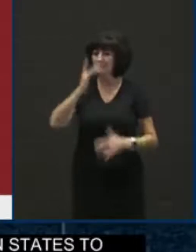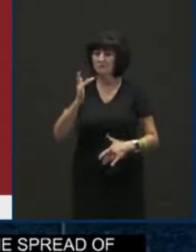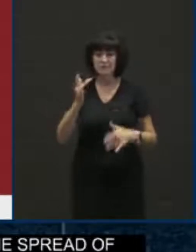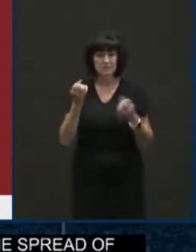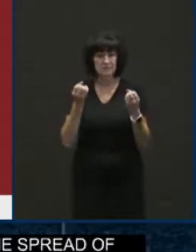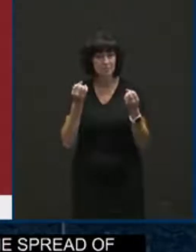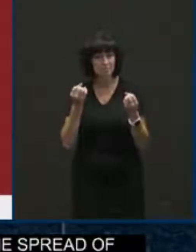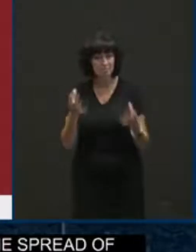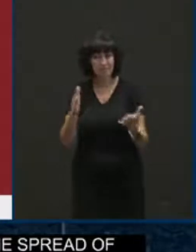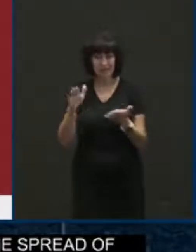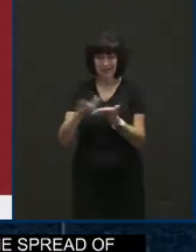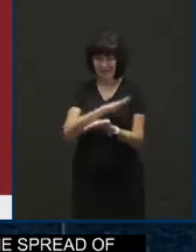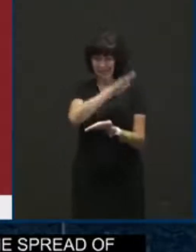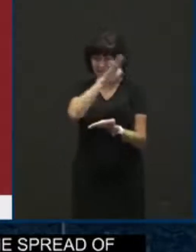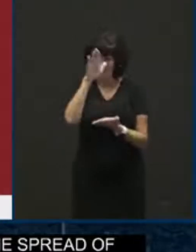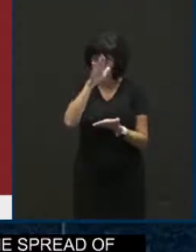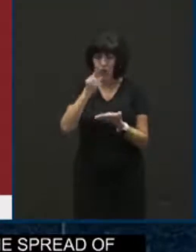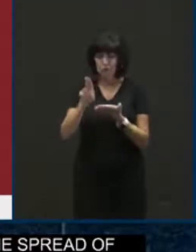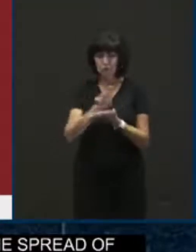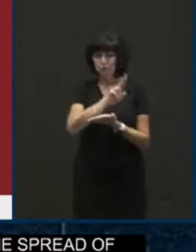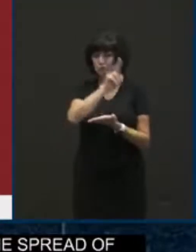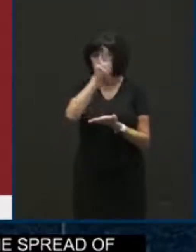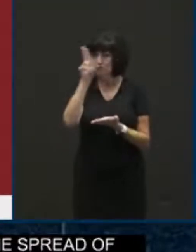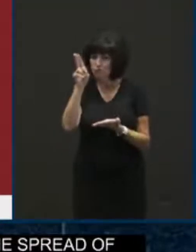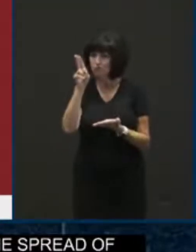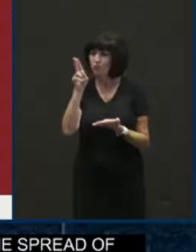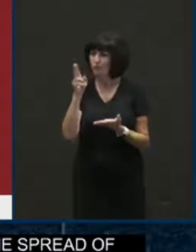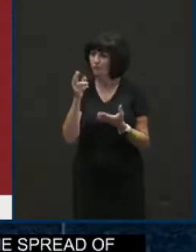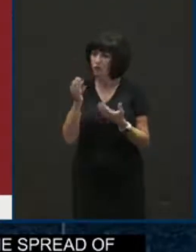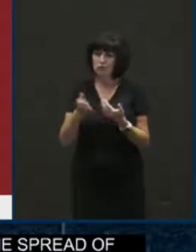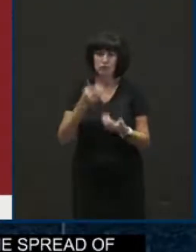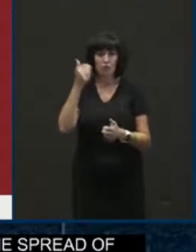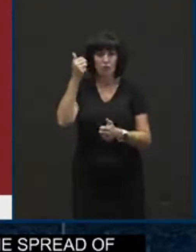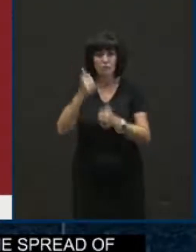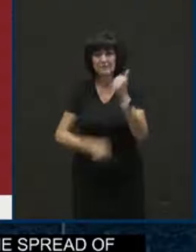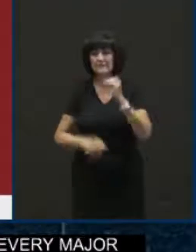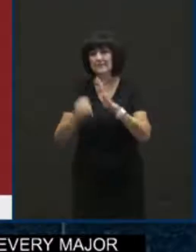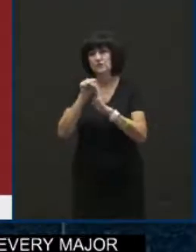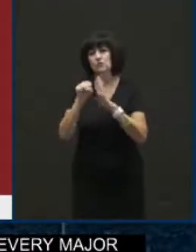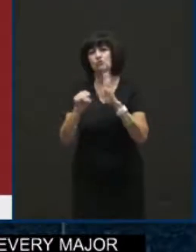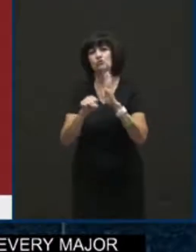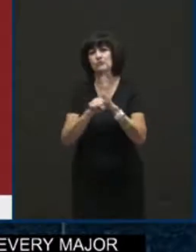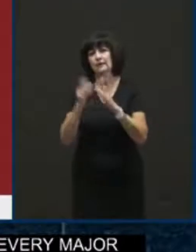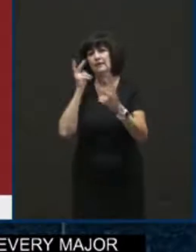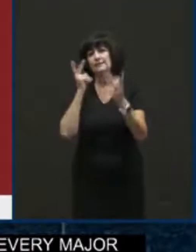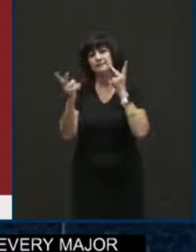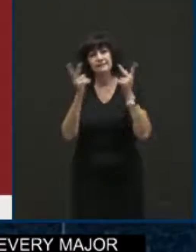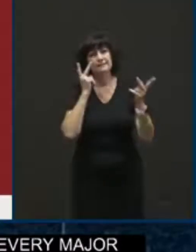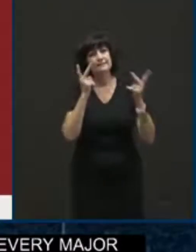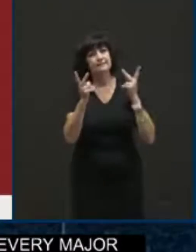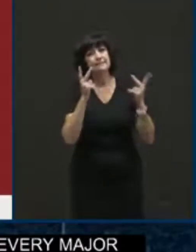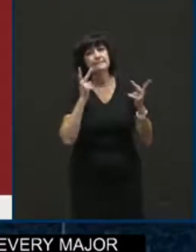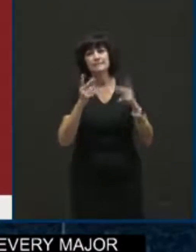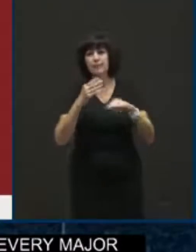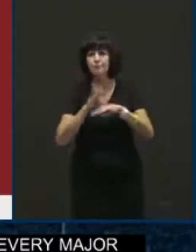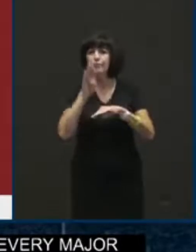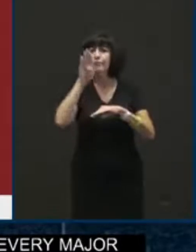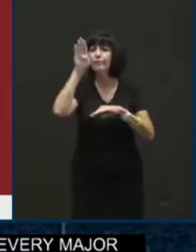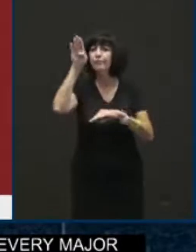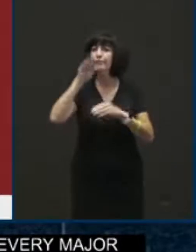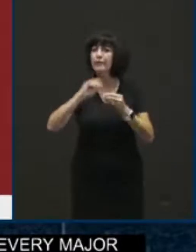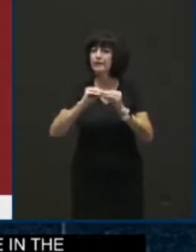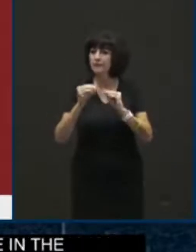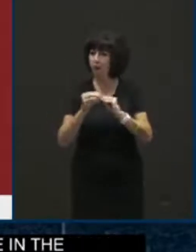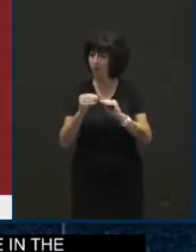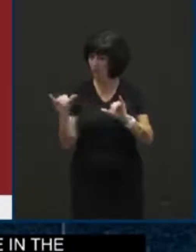and college across in almost every state in the country, and we're seeing a little bit of a surge here in Delaware, which